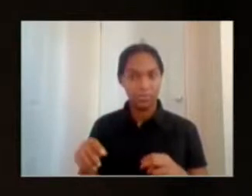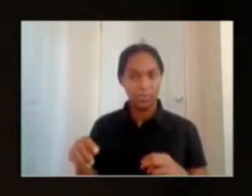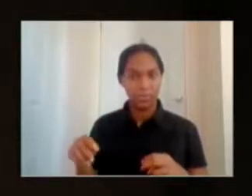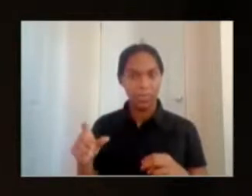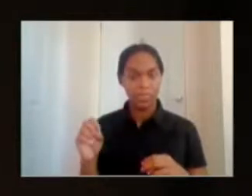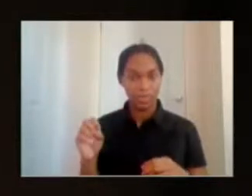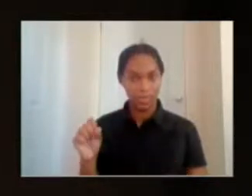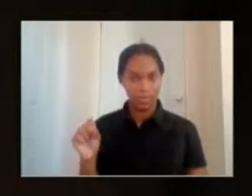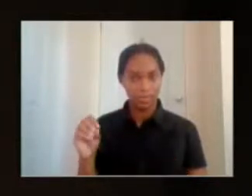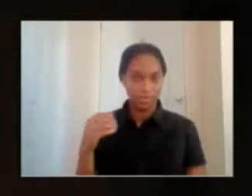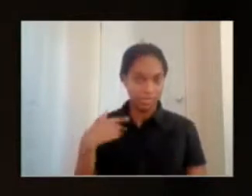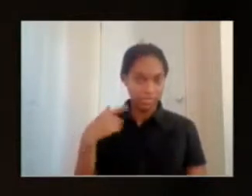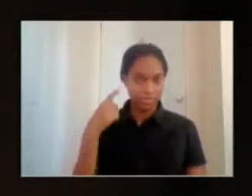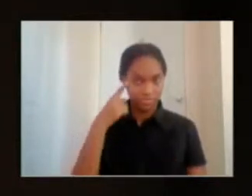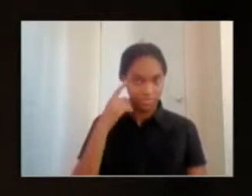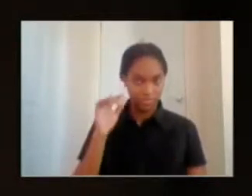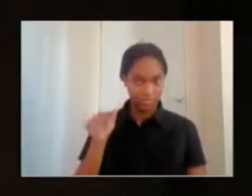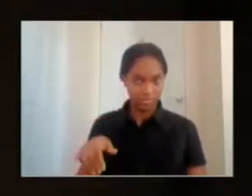think that